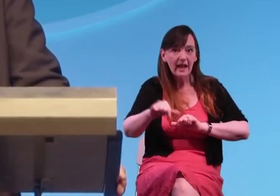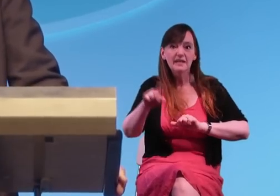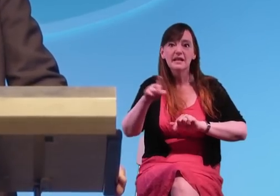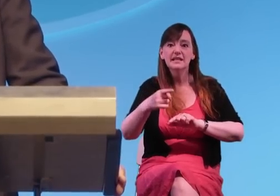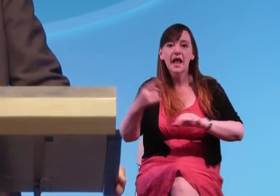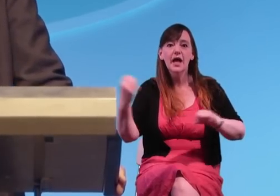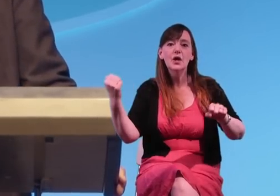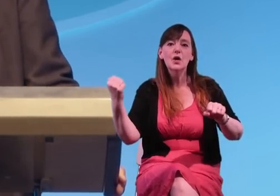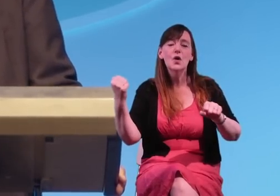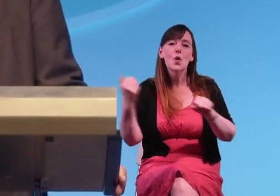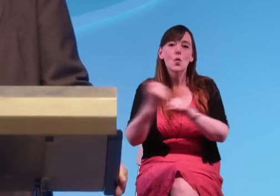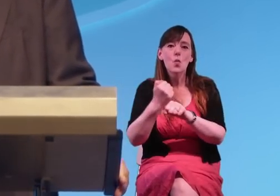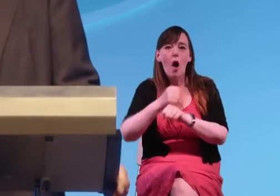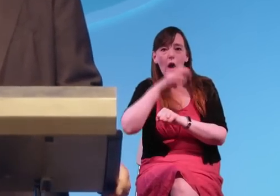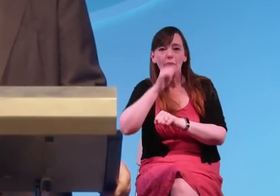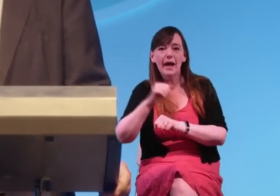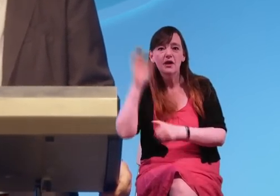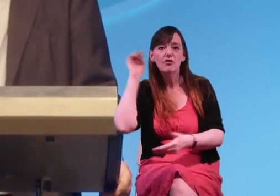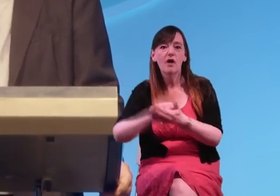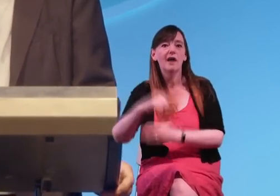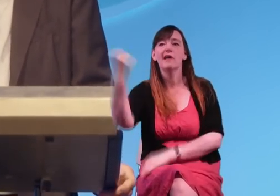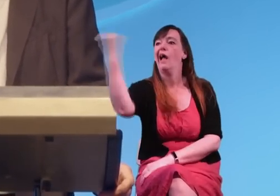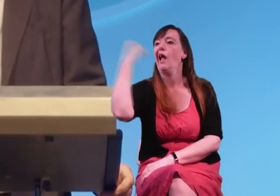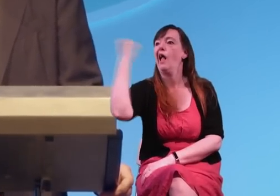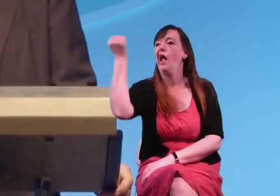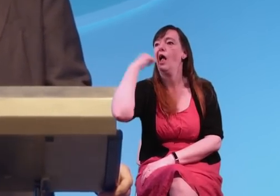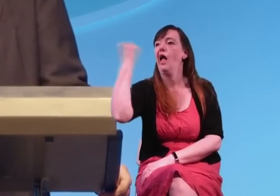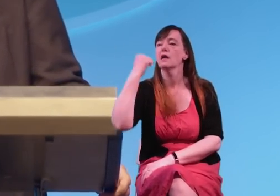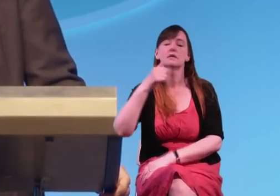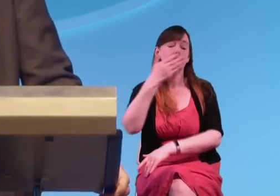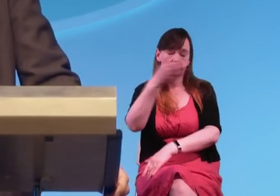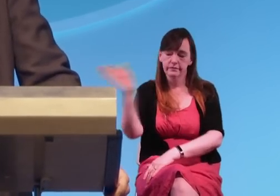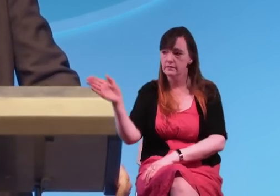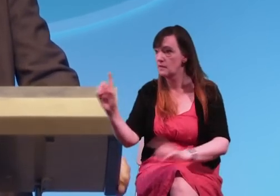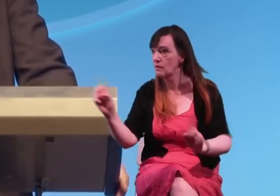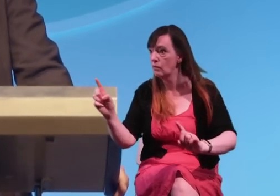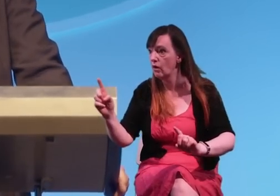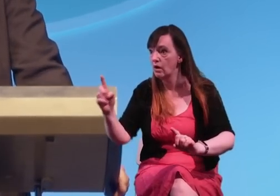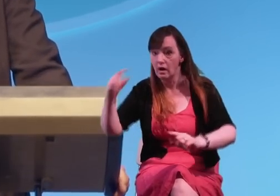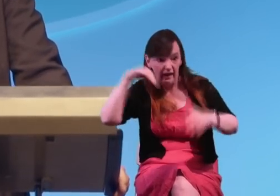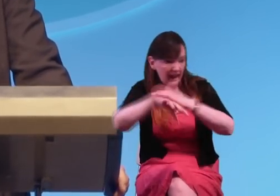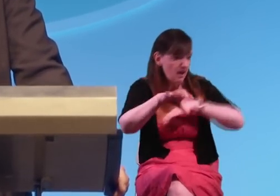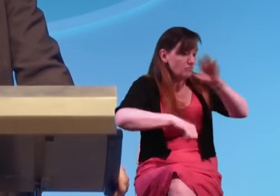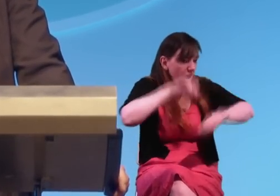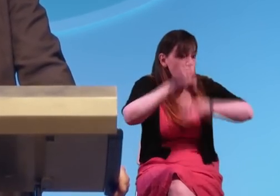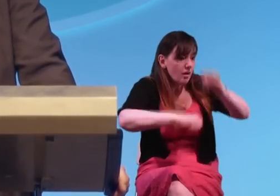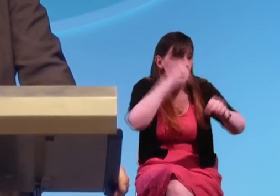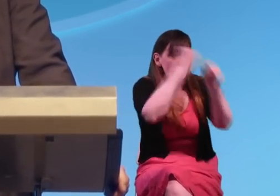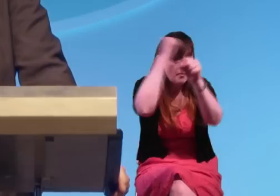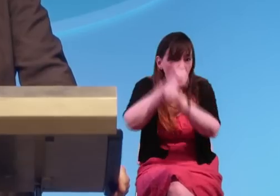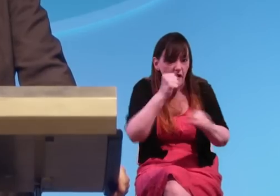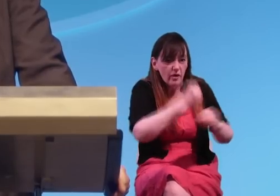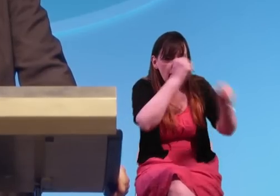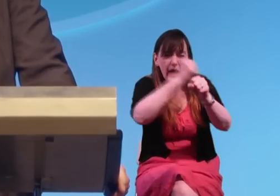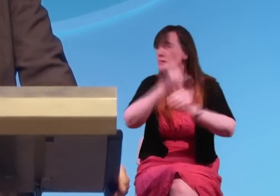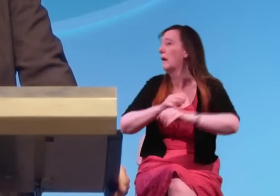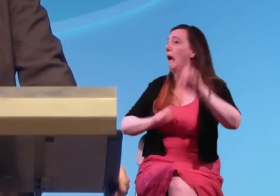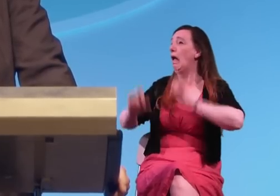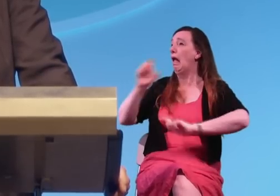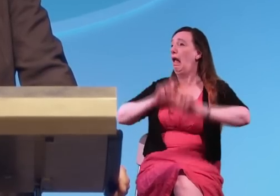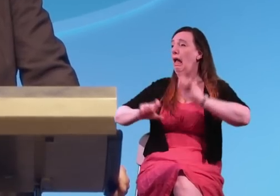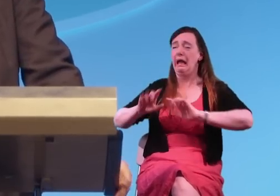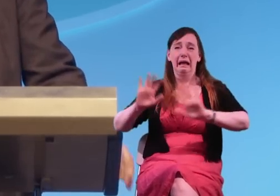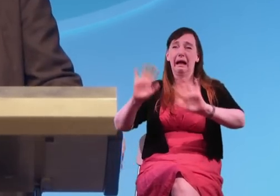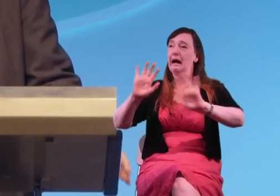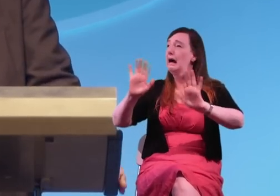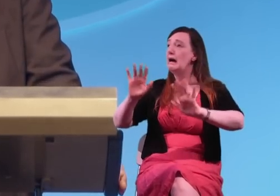come and start beating the cottage around and knocking down a wall and repairing this and repairing that. And you're saying to yourself, I didn't think